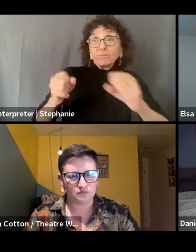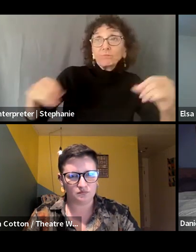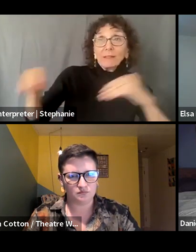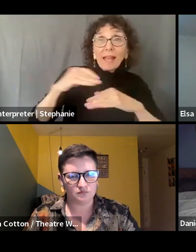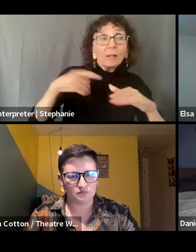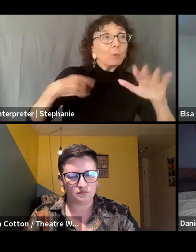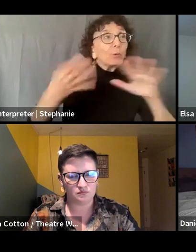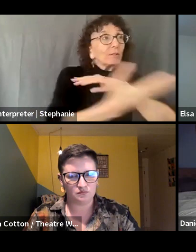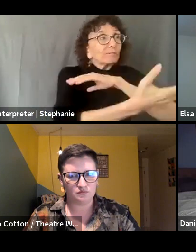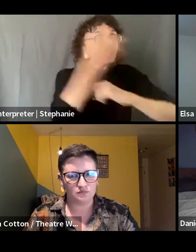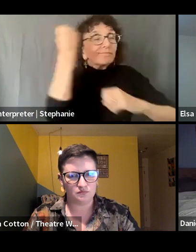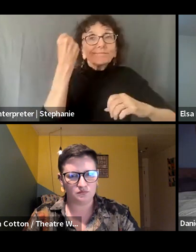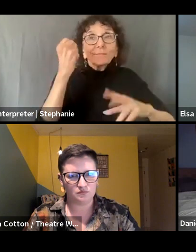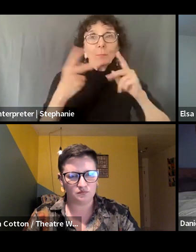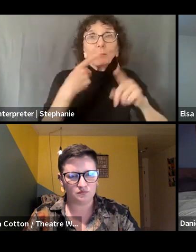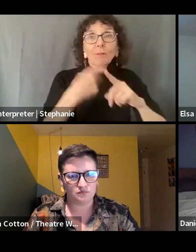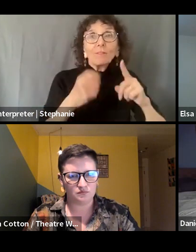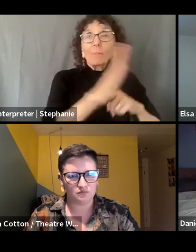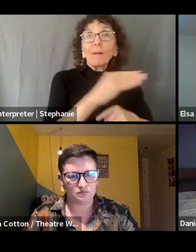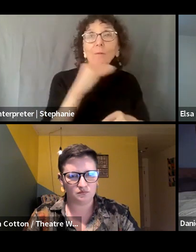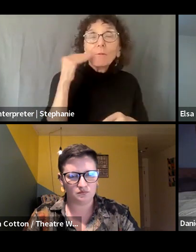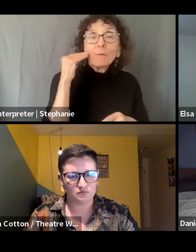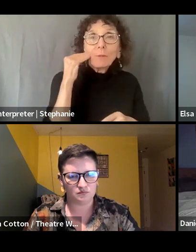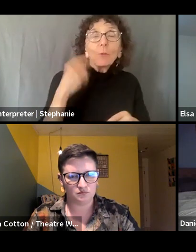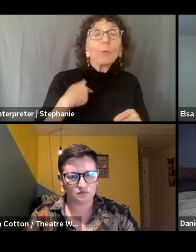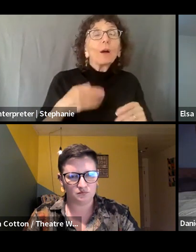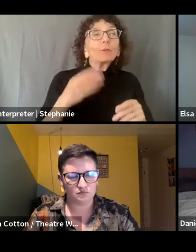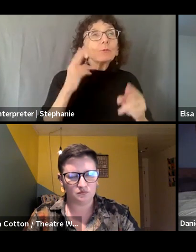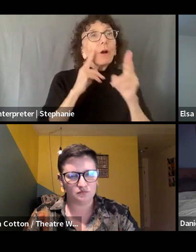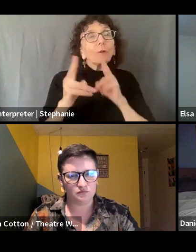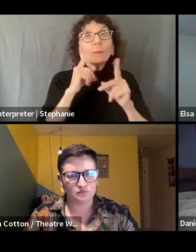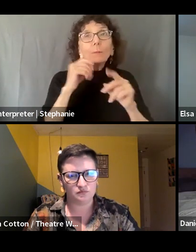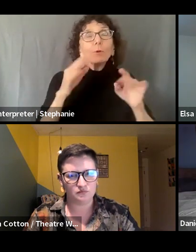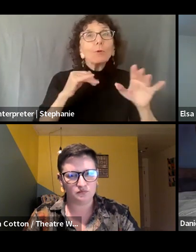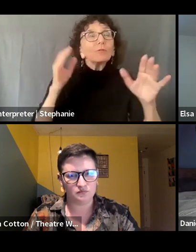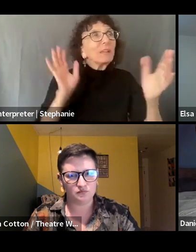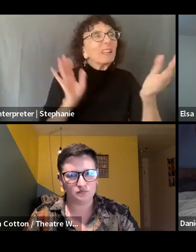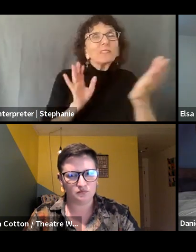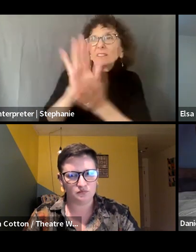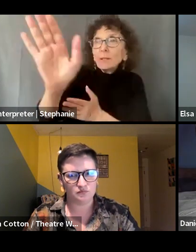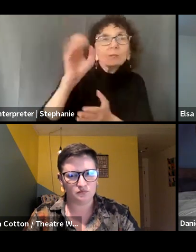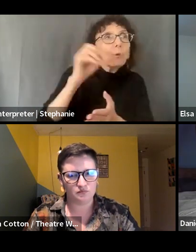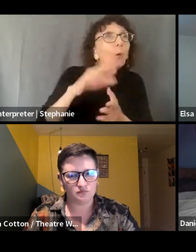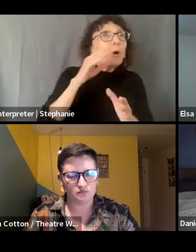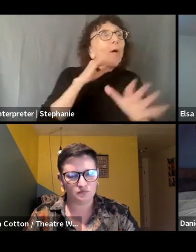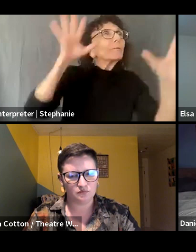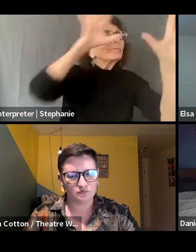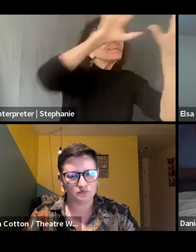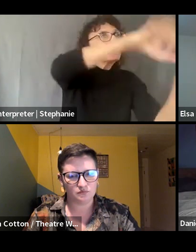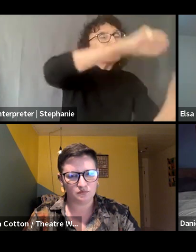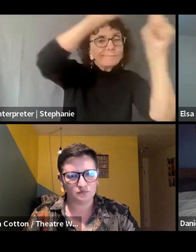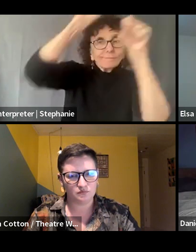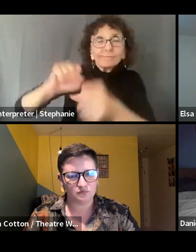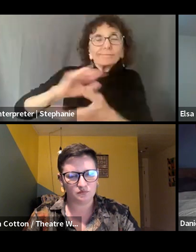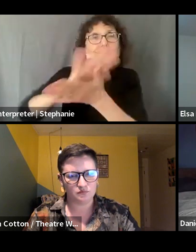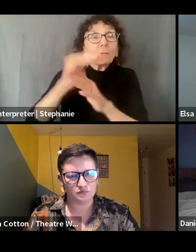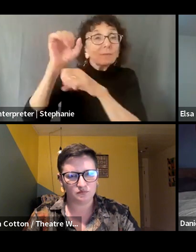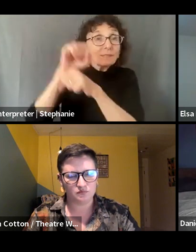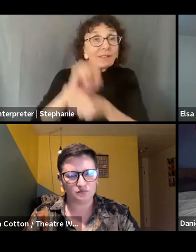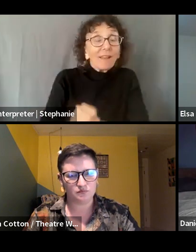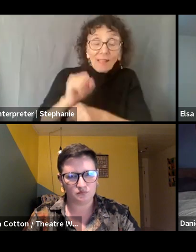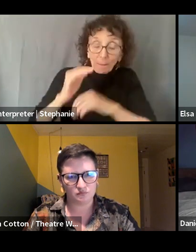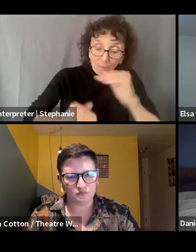people. And we want to honor the generations of displaced and enslaved people that built and continue to build the country that we occupy